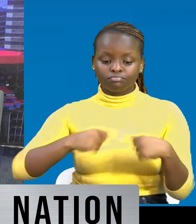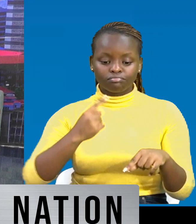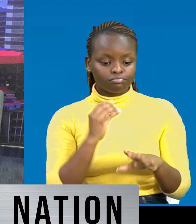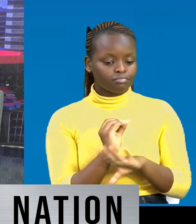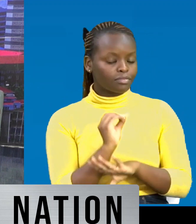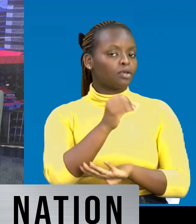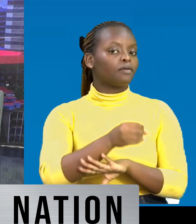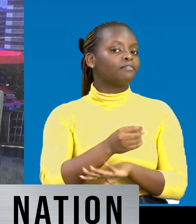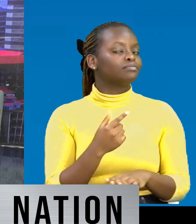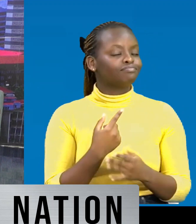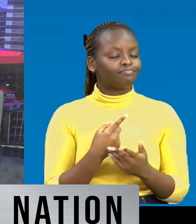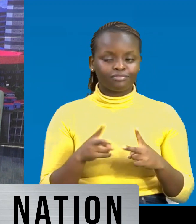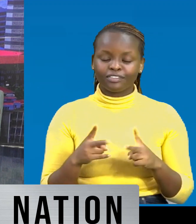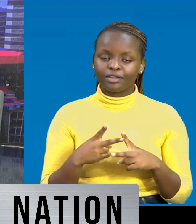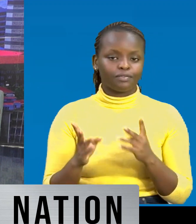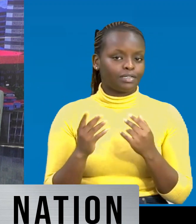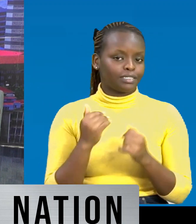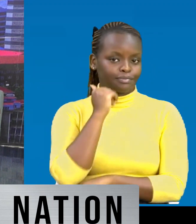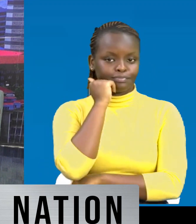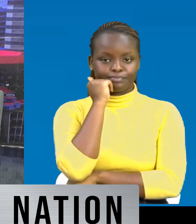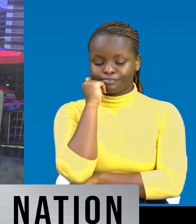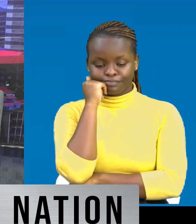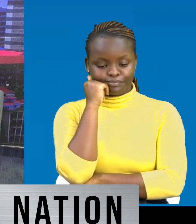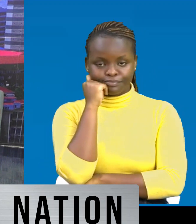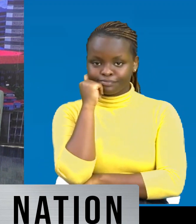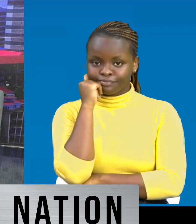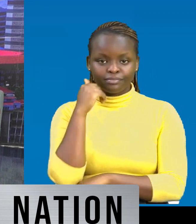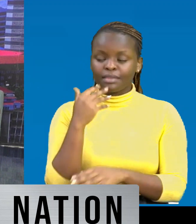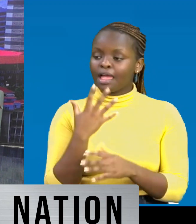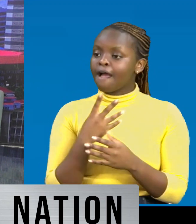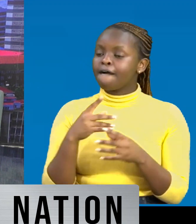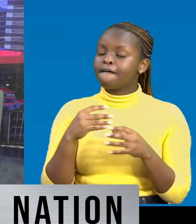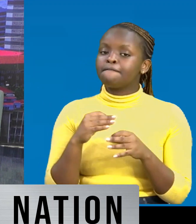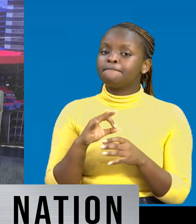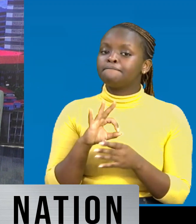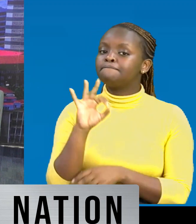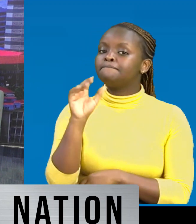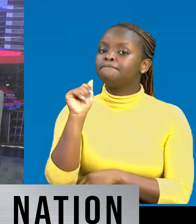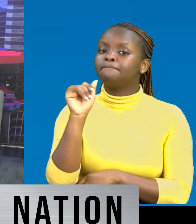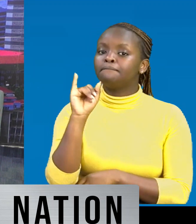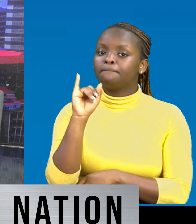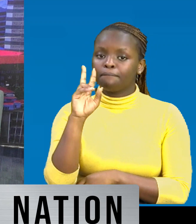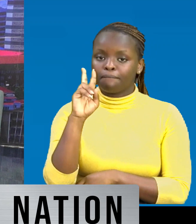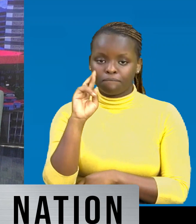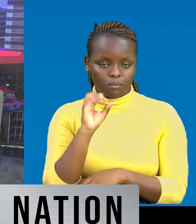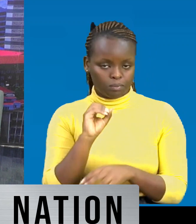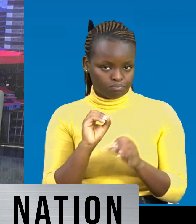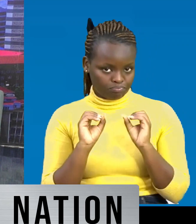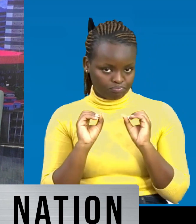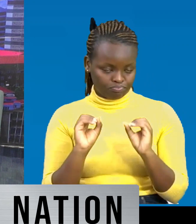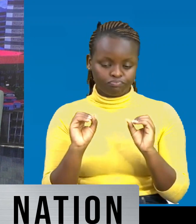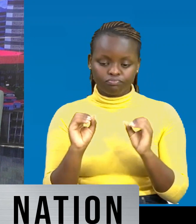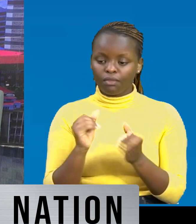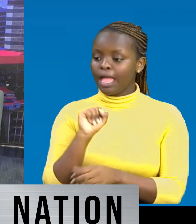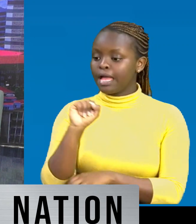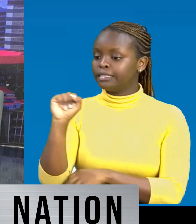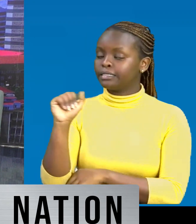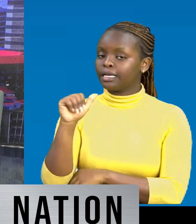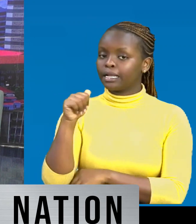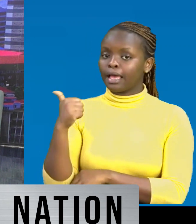very unfortunate. And I feel that it's unfair. And I'm asking my friend who is from the other side of the